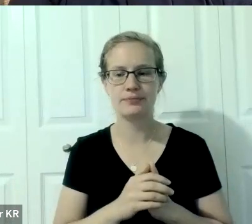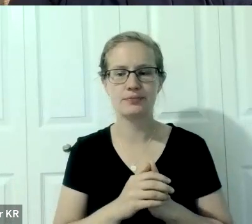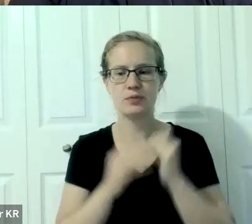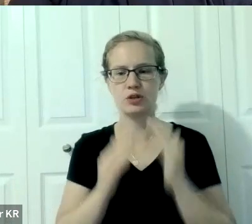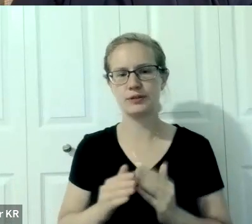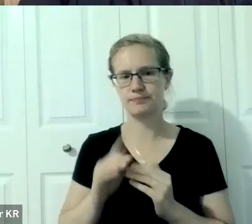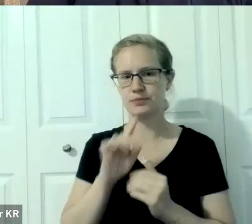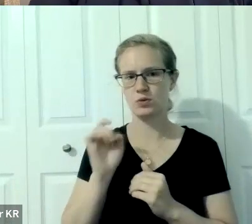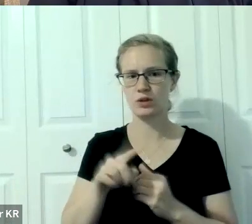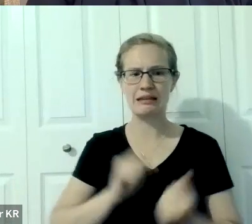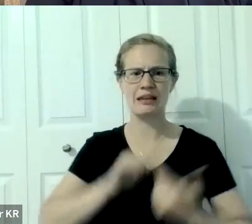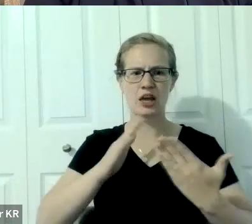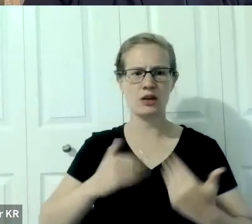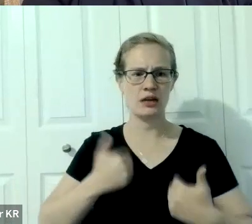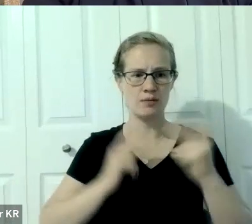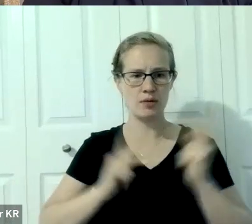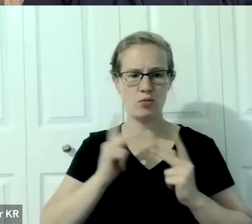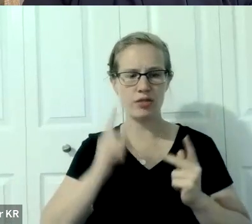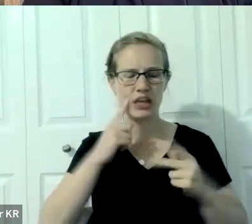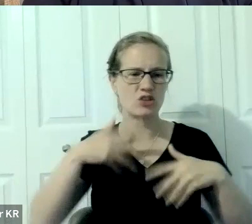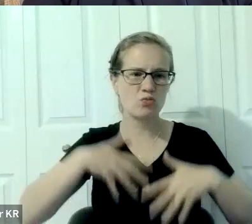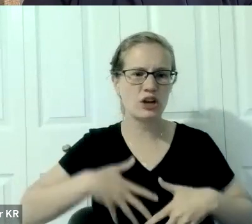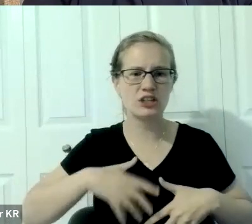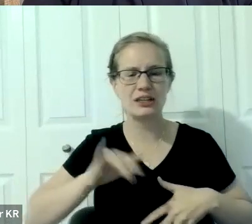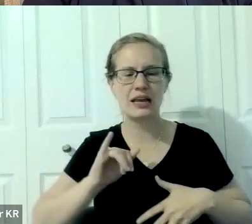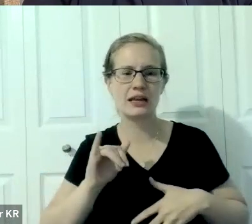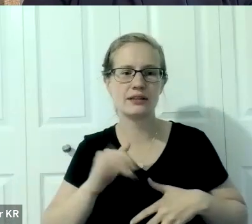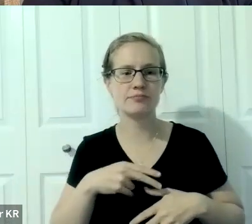Questions here that they've encountered younger people who view depression almost as a badge of